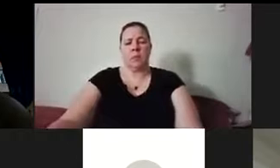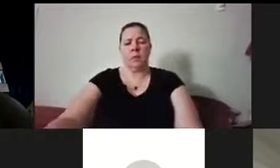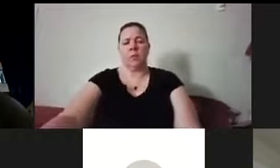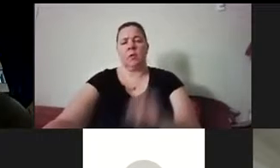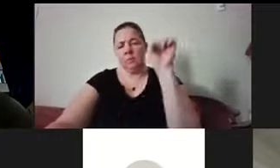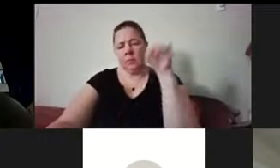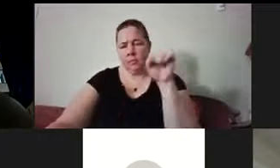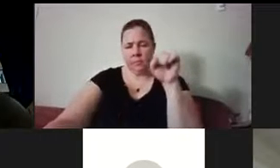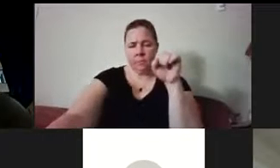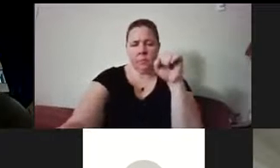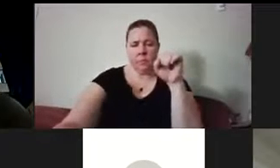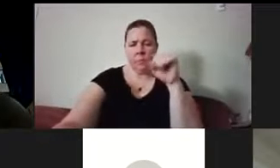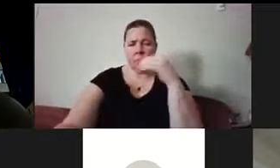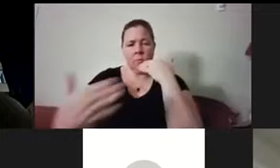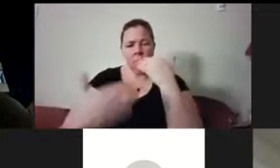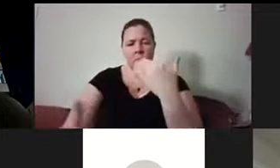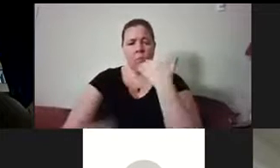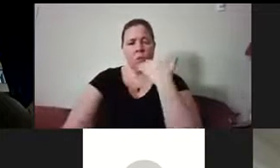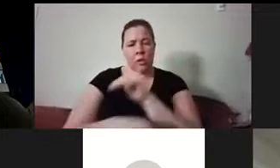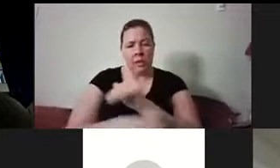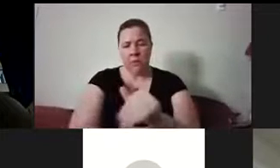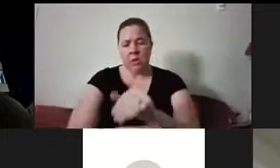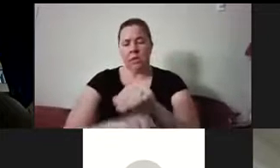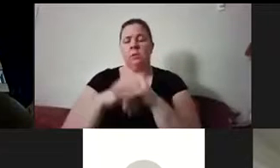Yeah, thank you. Good evening.